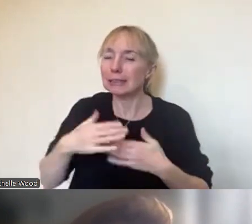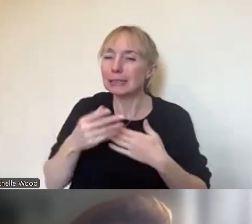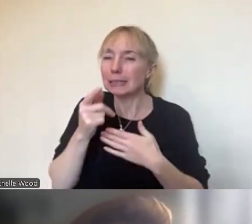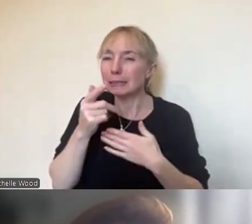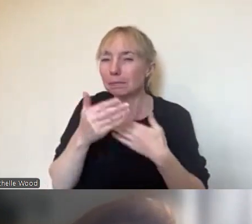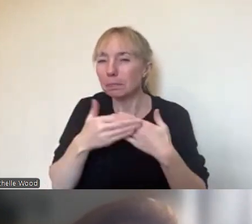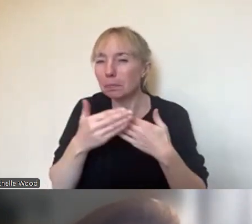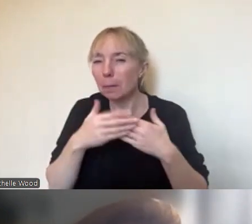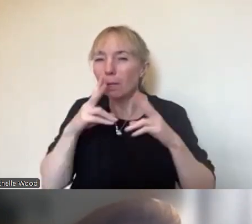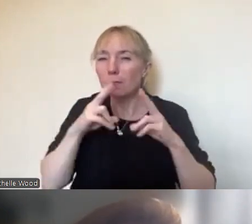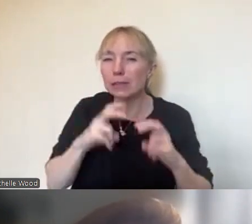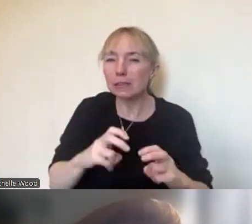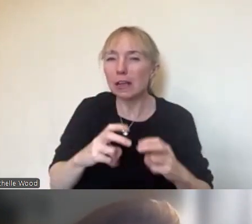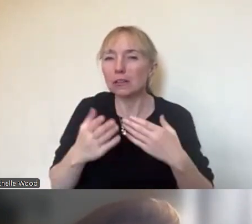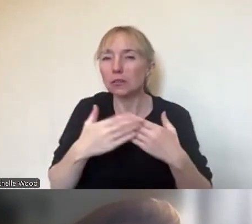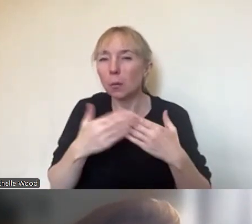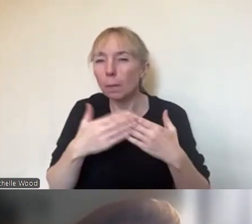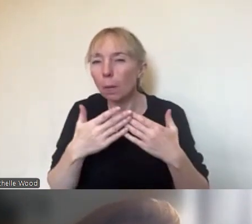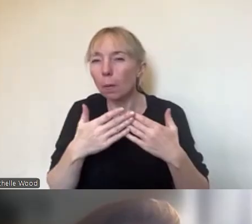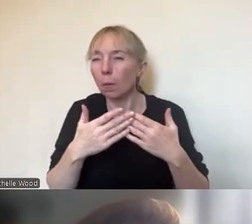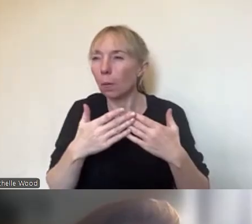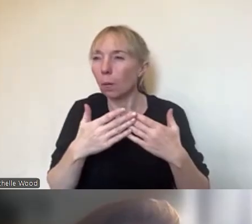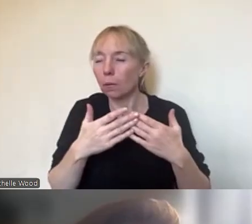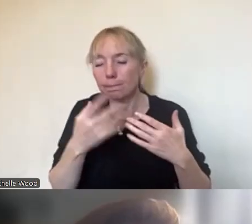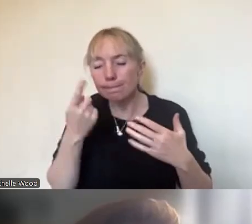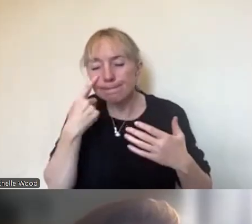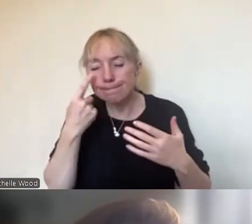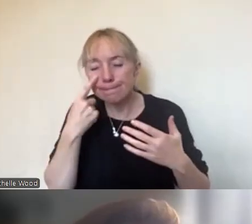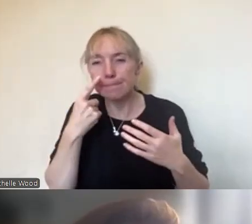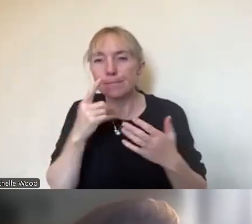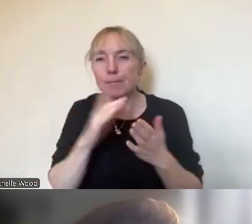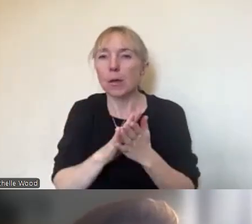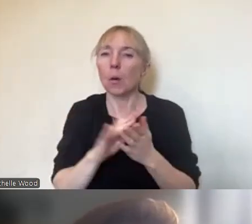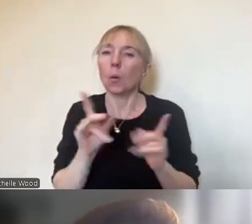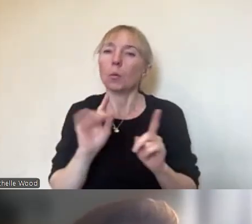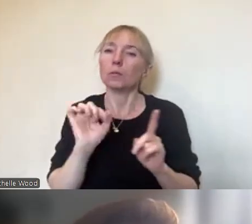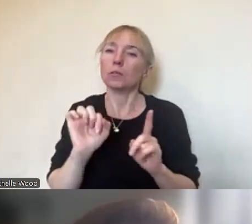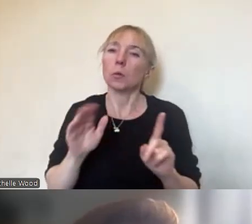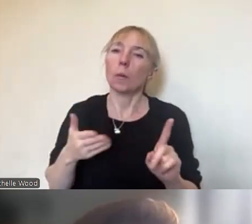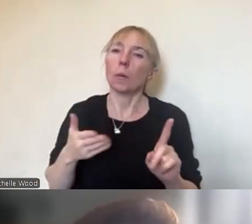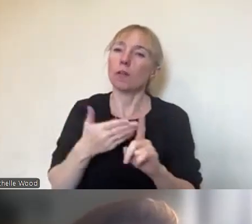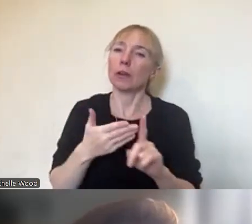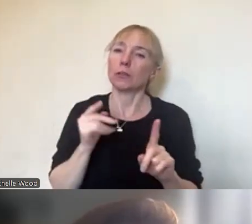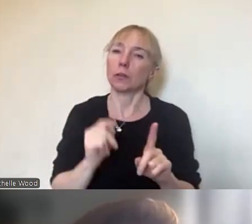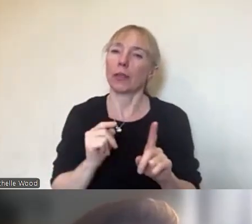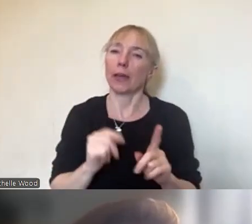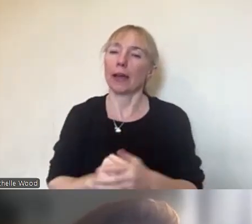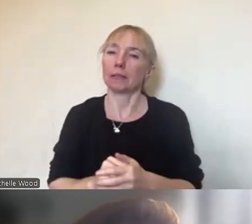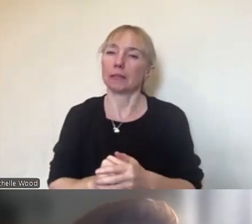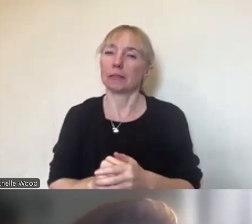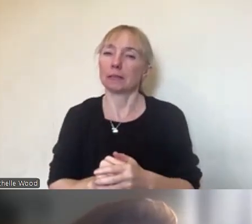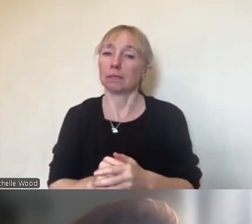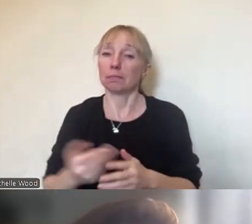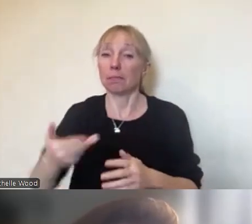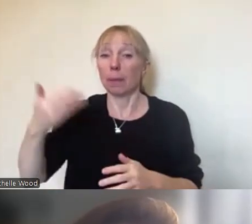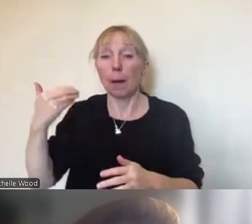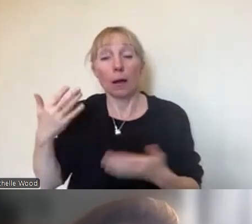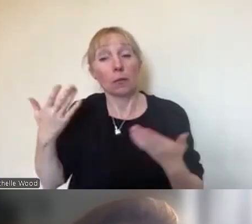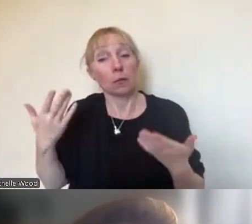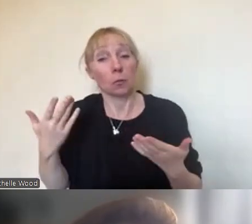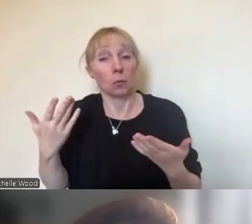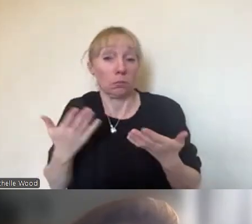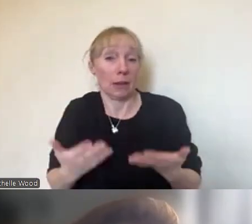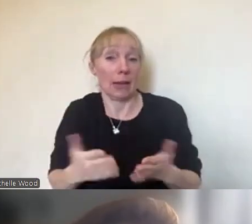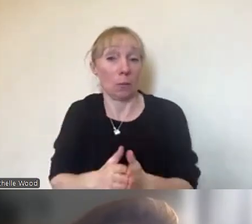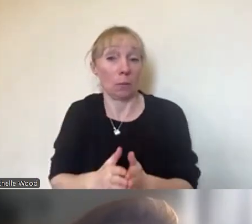bit more digging into, and what are your kind of approaches to that, either in the past or upcoming